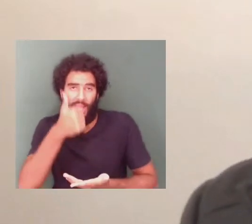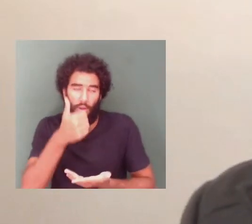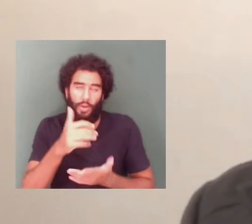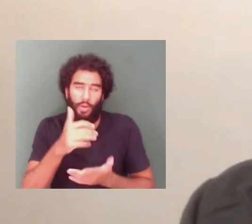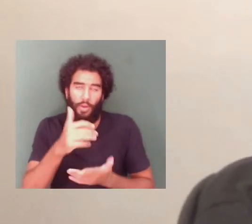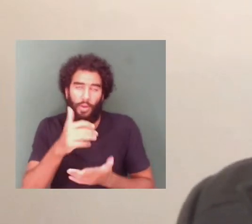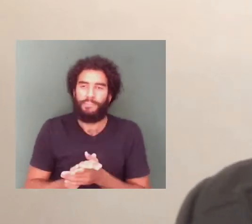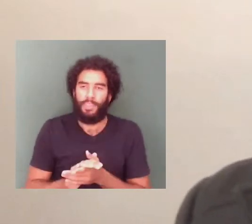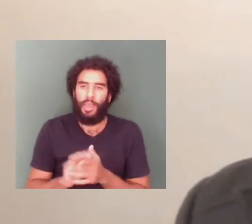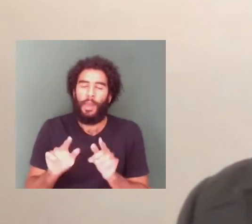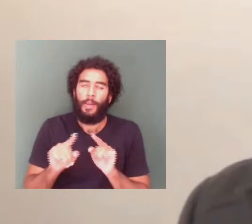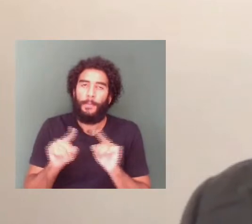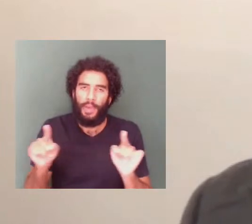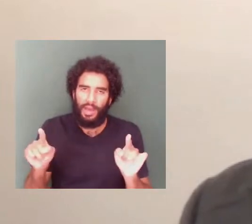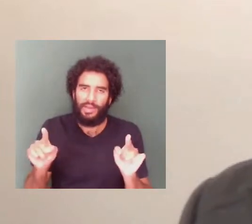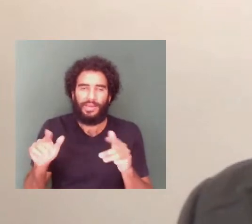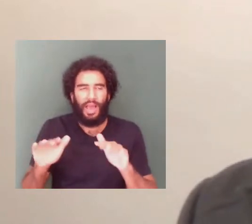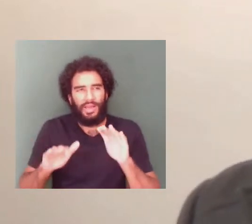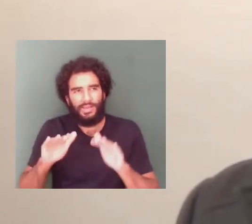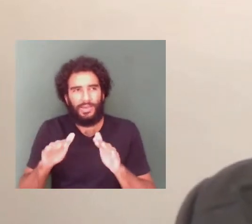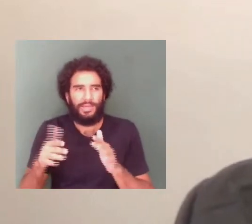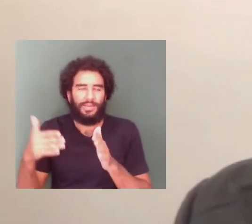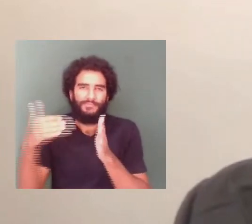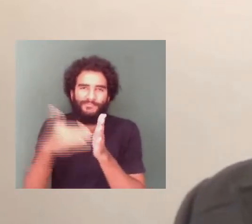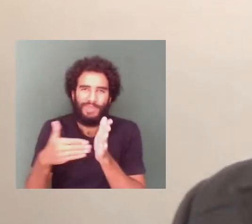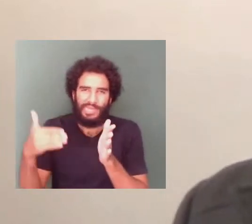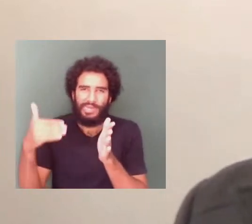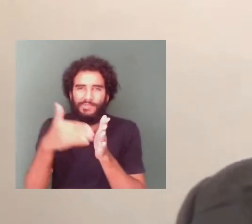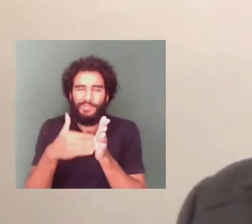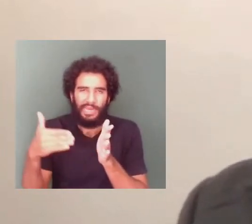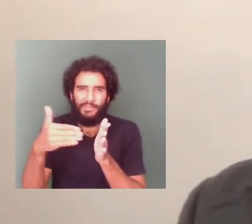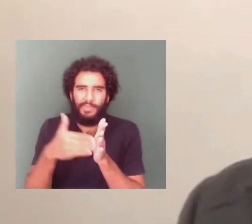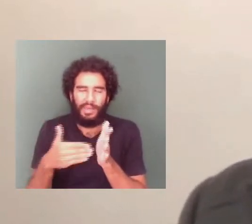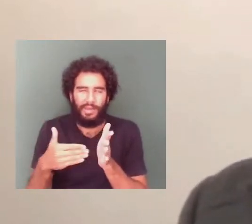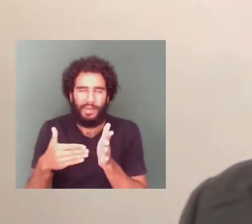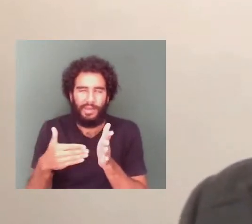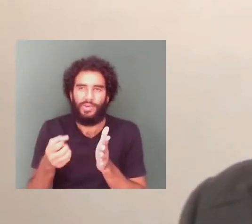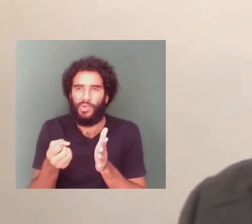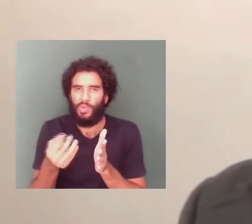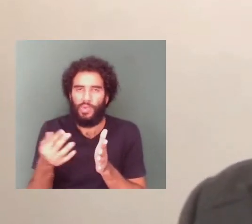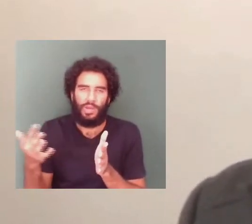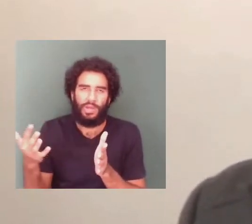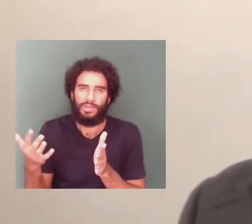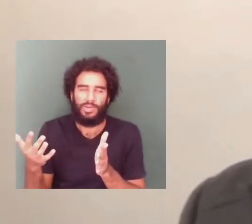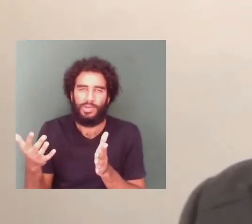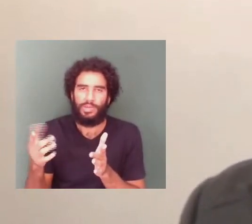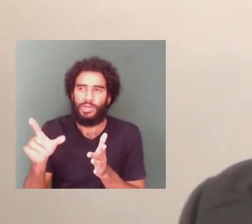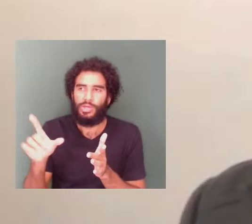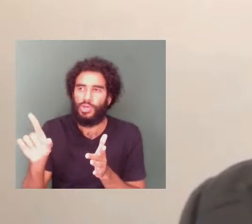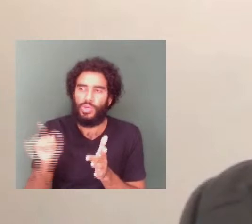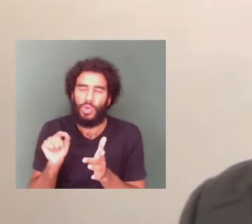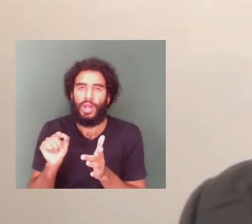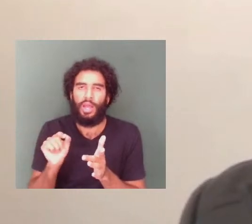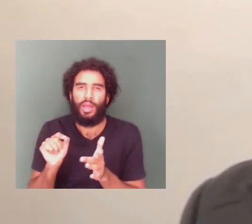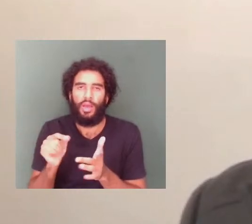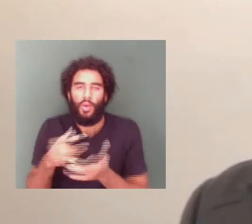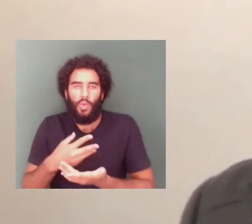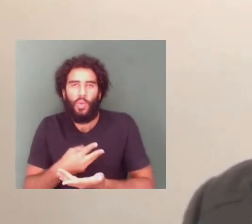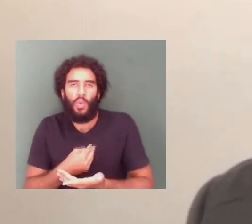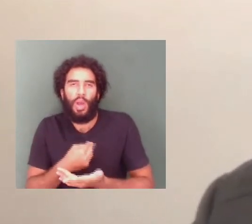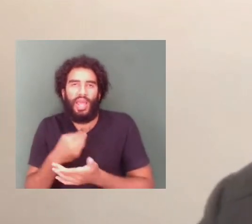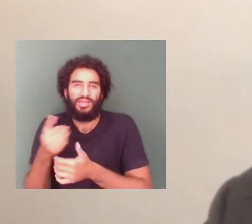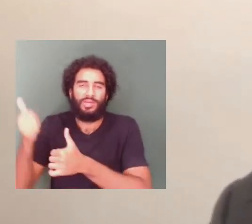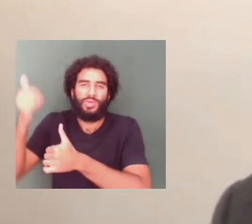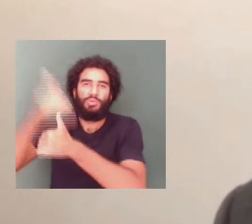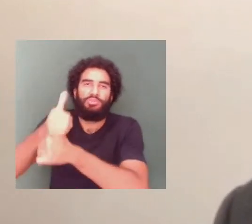other options? Thank you, Cristiano, for for the question there. So I don't